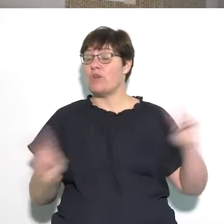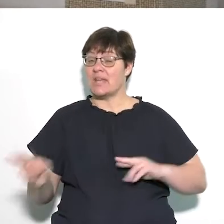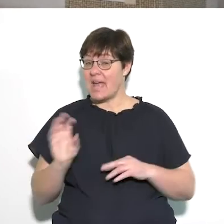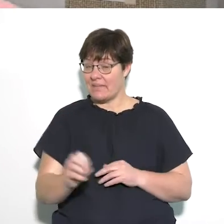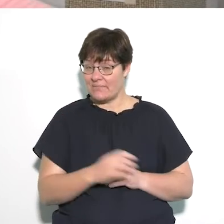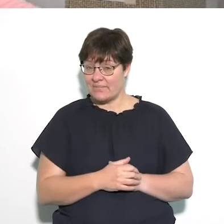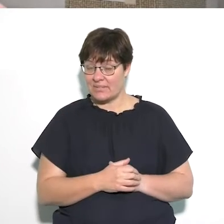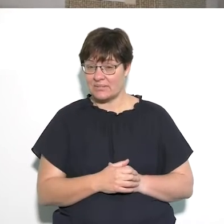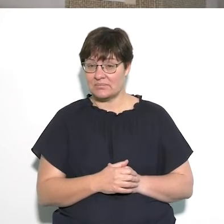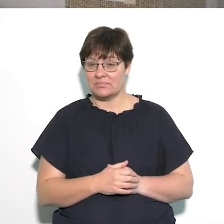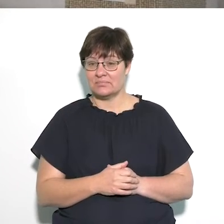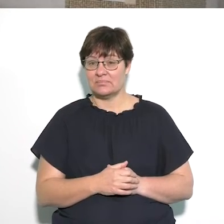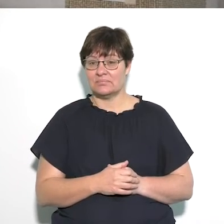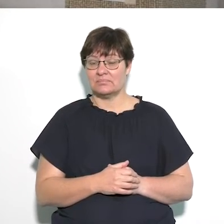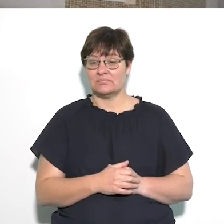ready,